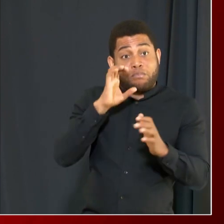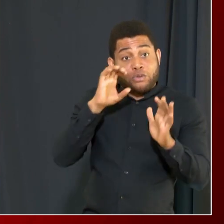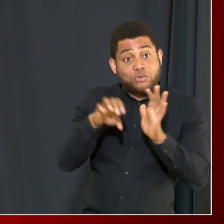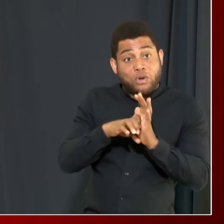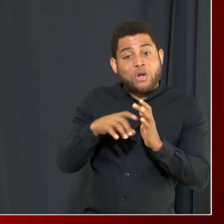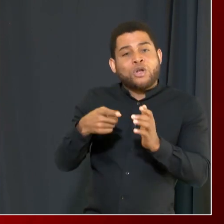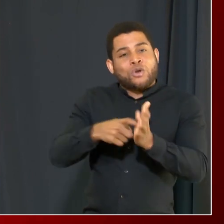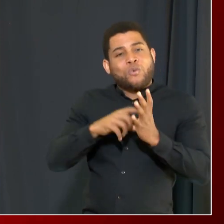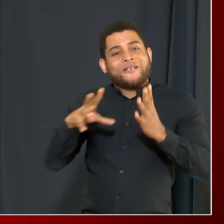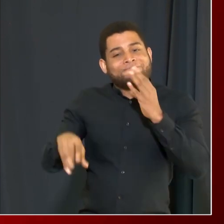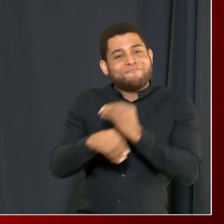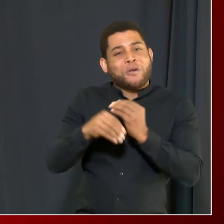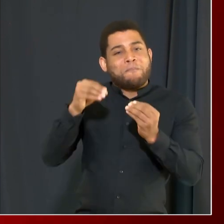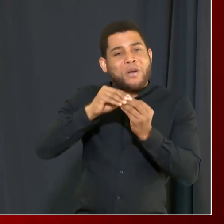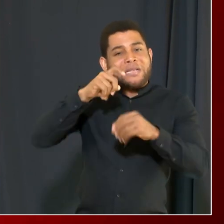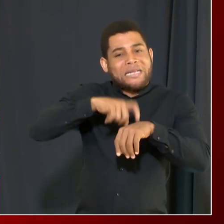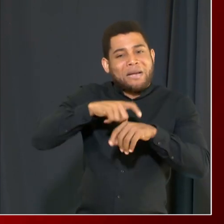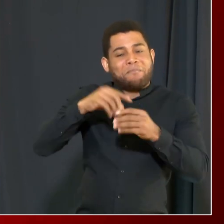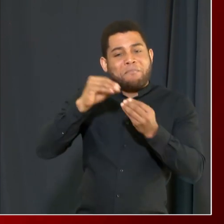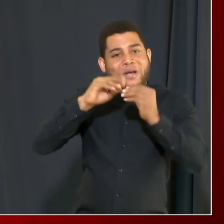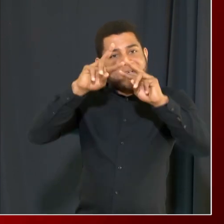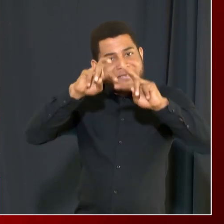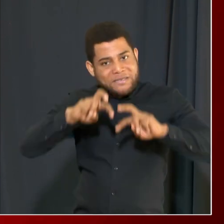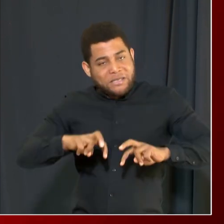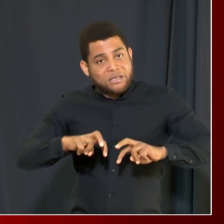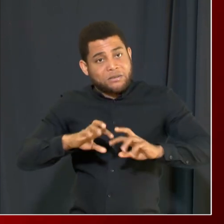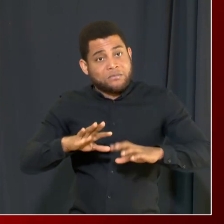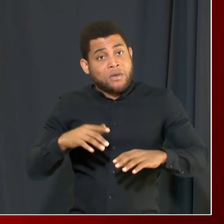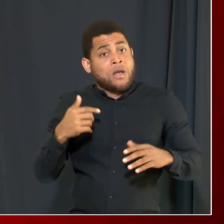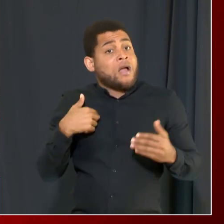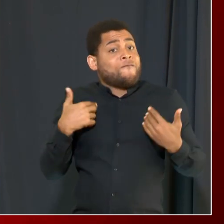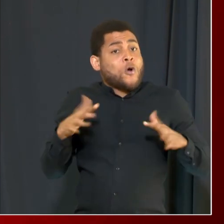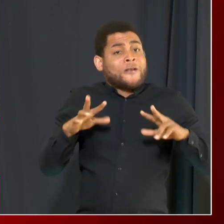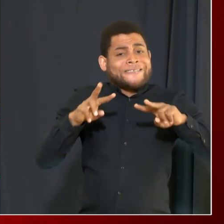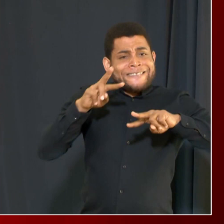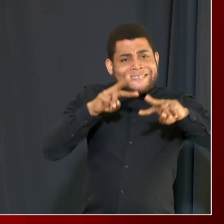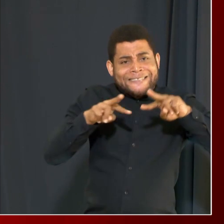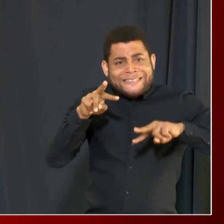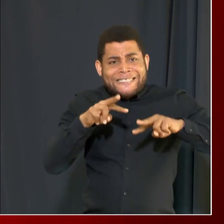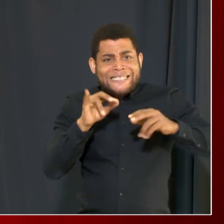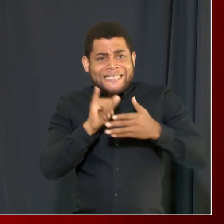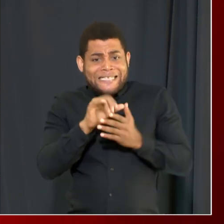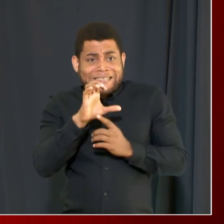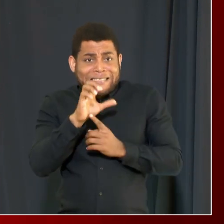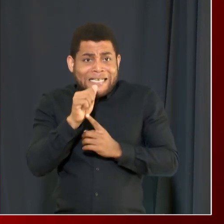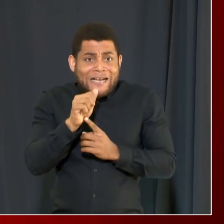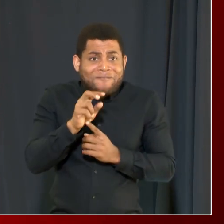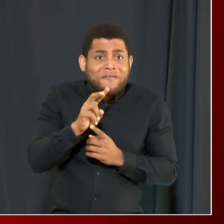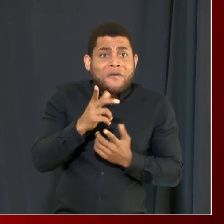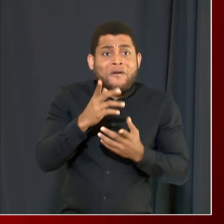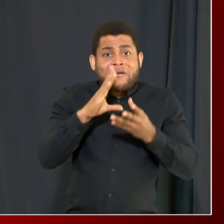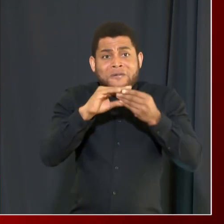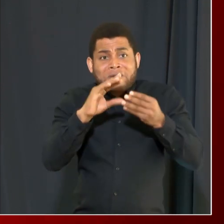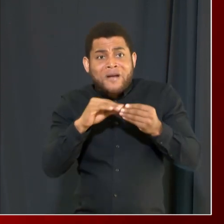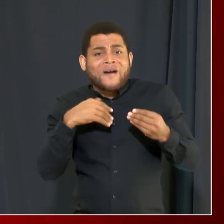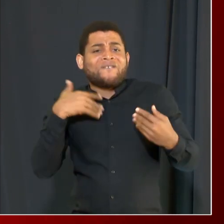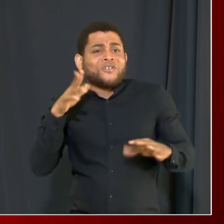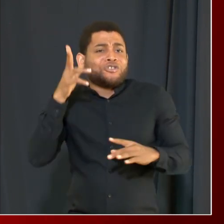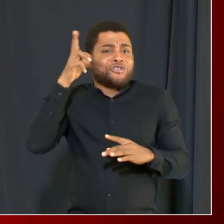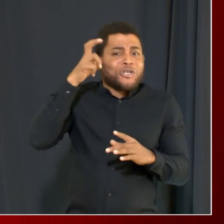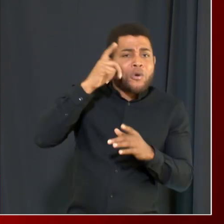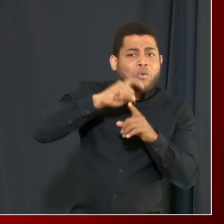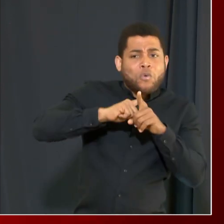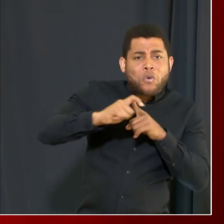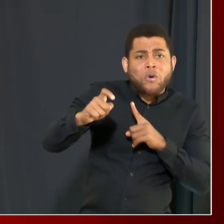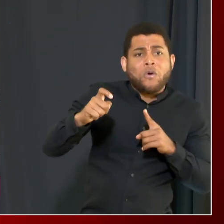and assessments. So I've looked at the CAD notes. I've also listened to some of the calls and talked to both the